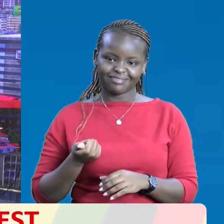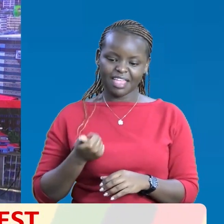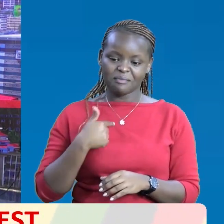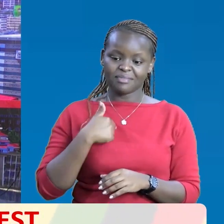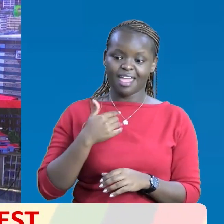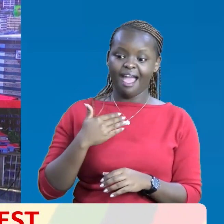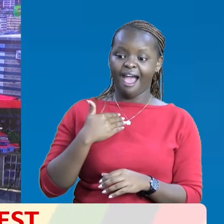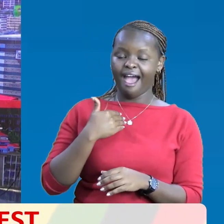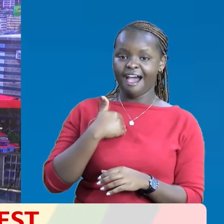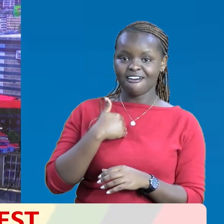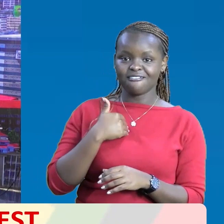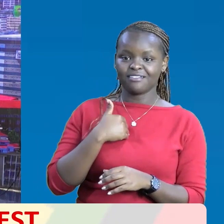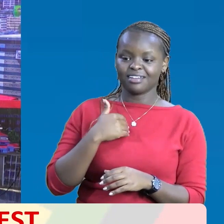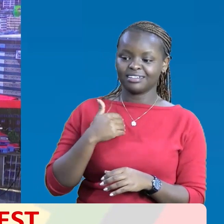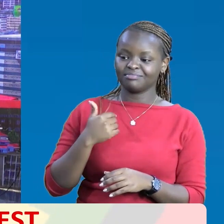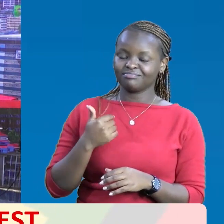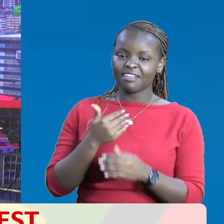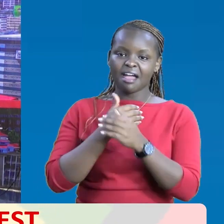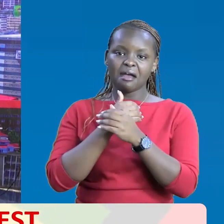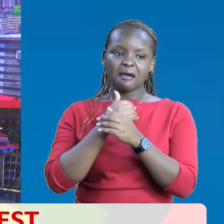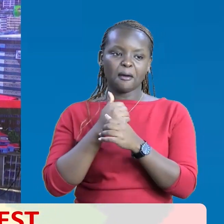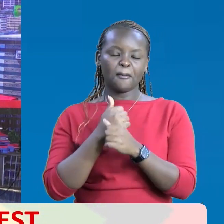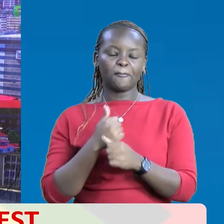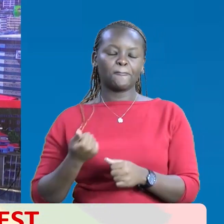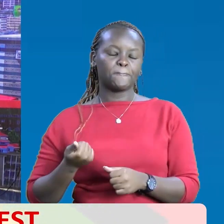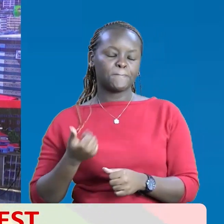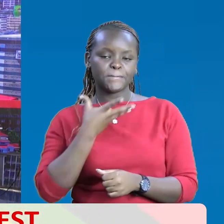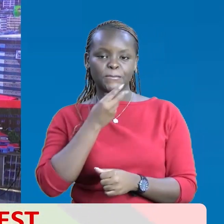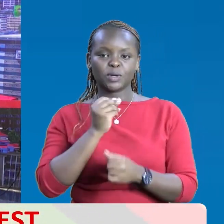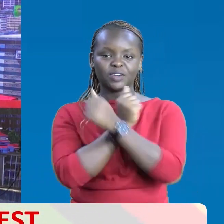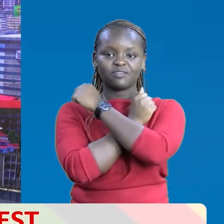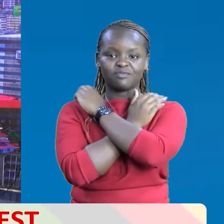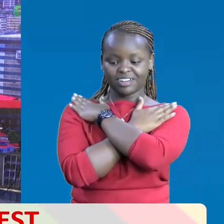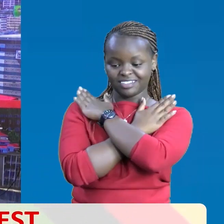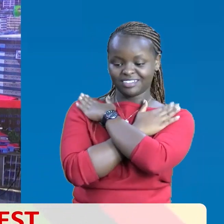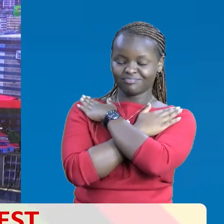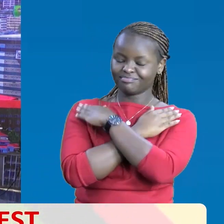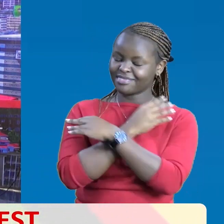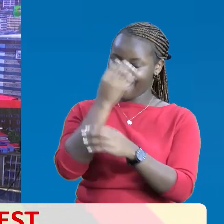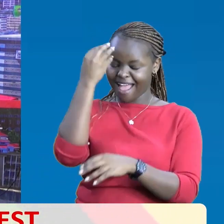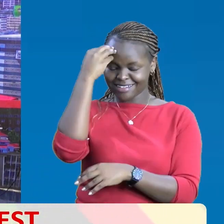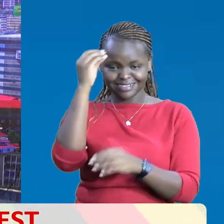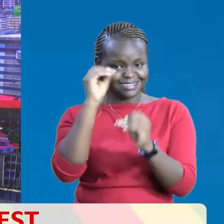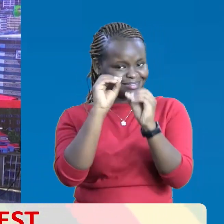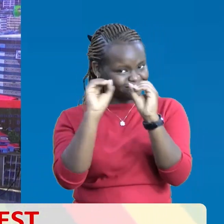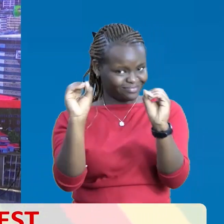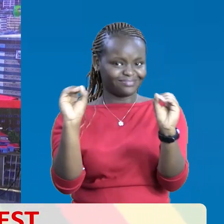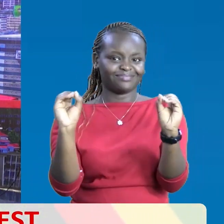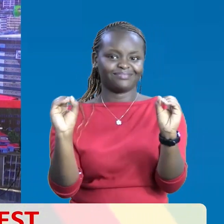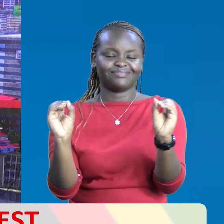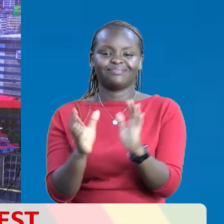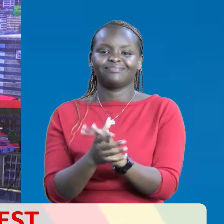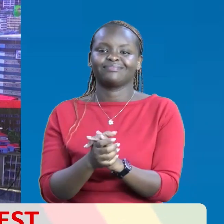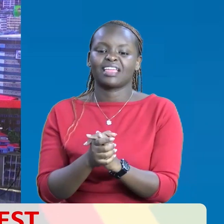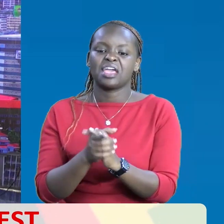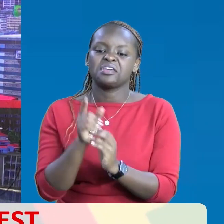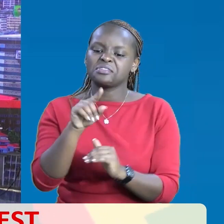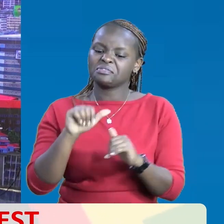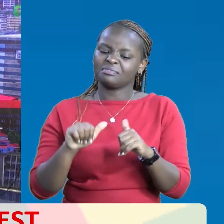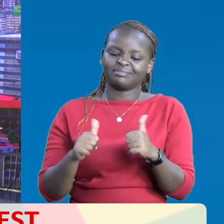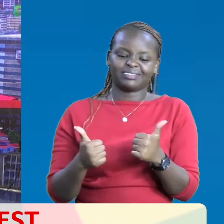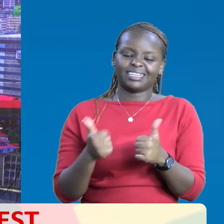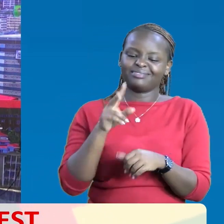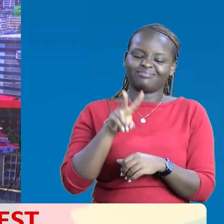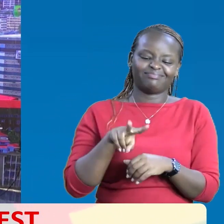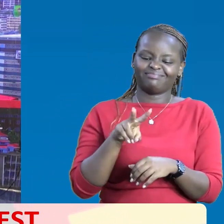boyfriend. Unajangora. Usijam. Unajua kutufanya nini? Unajua defensive mechanism jambo na job right na huko. Ujeki